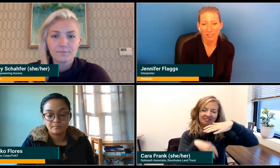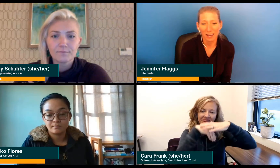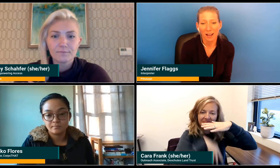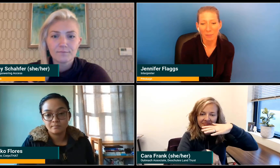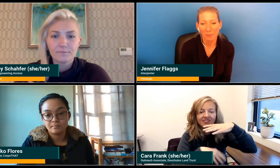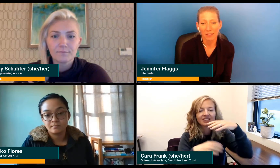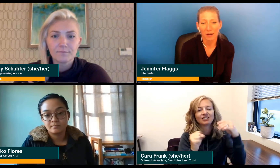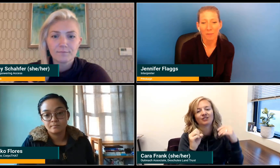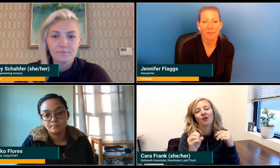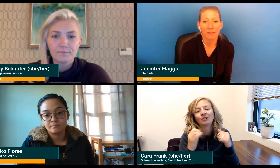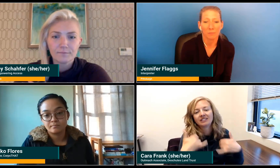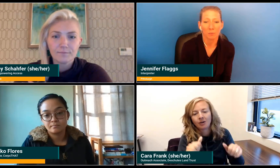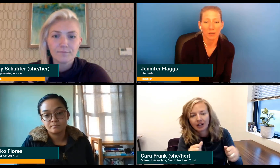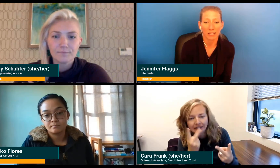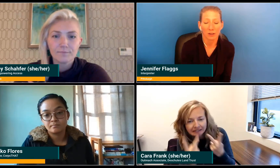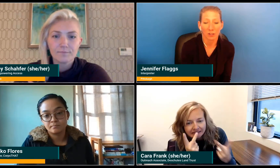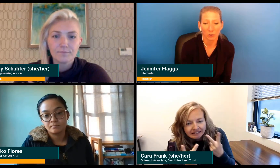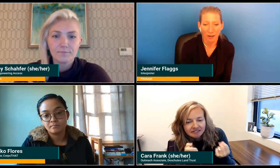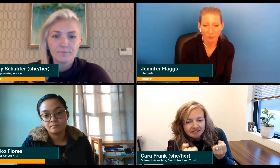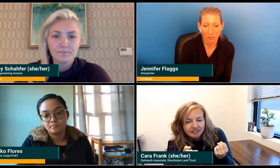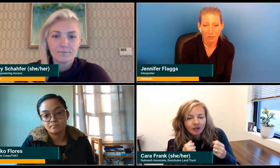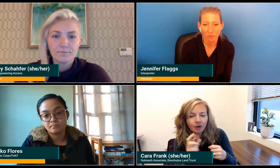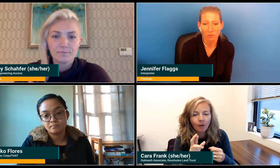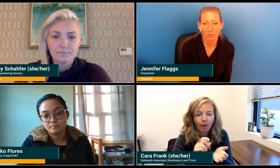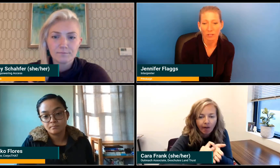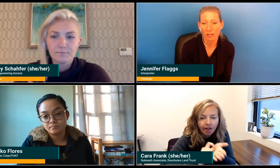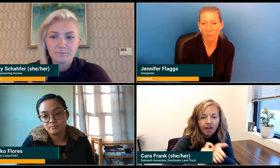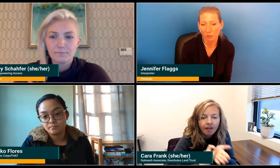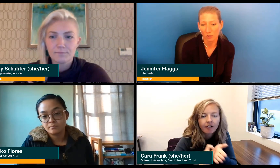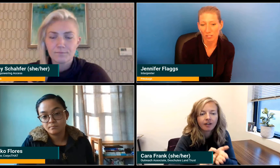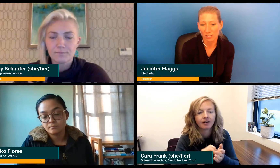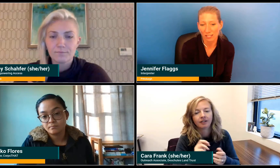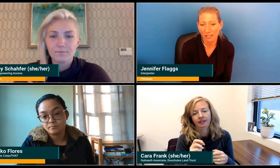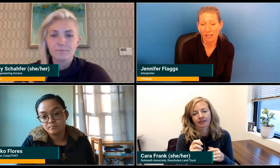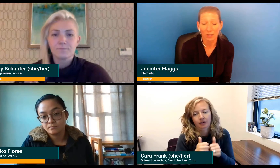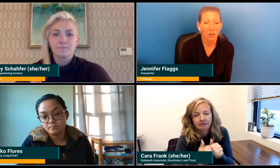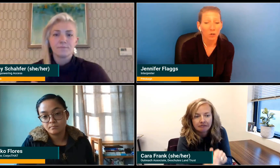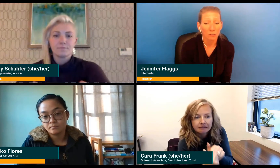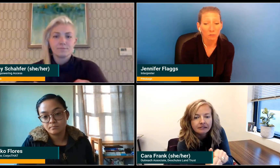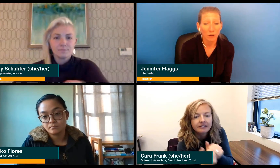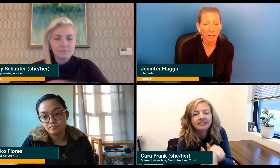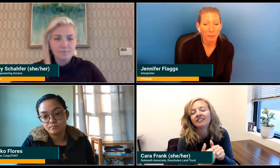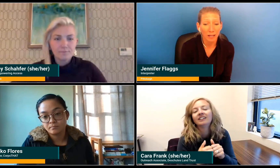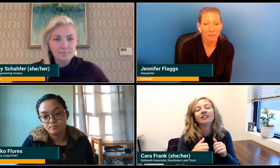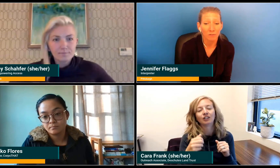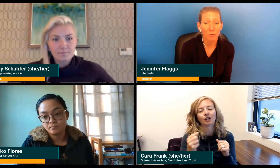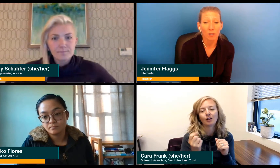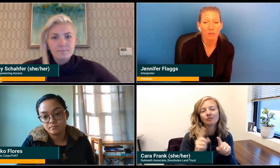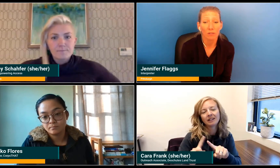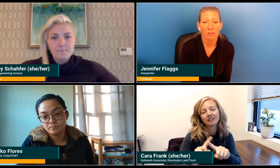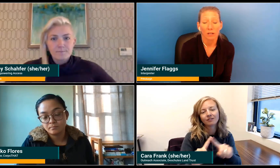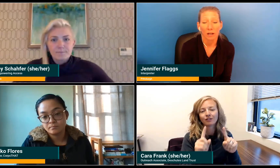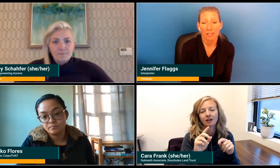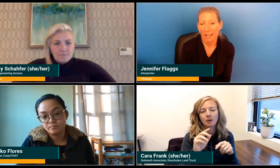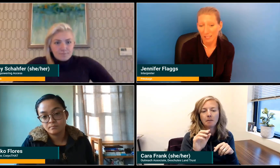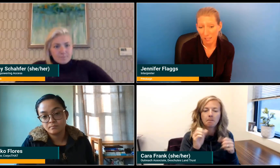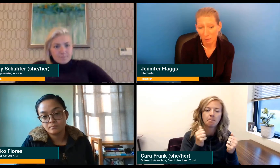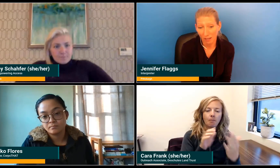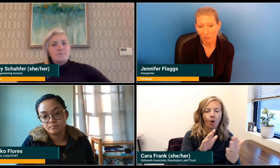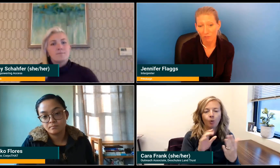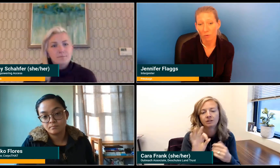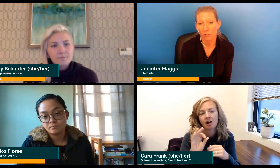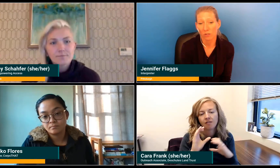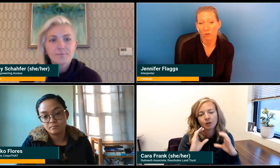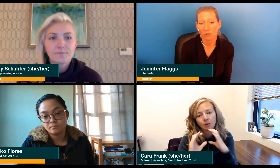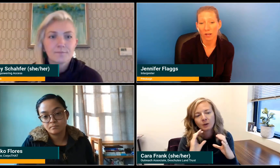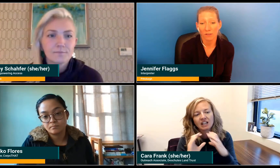up to the sky, but that point down at the ground. So to avoid the light pollution, to see signing, or even writing back and forth, texting back